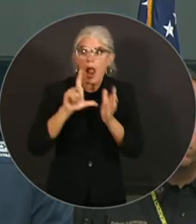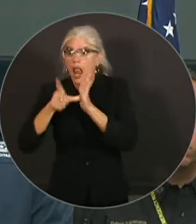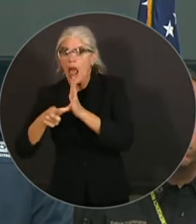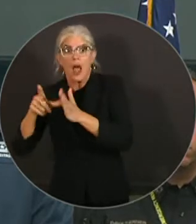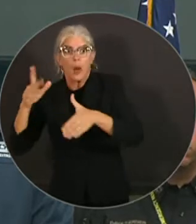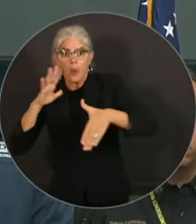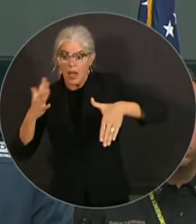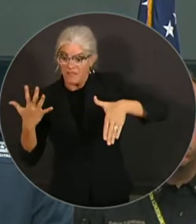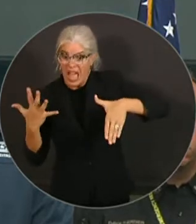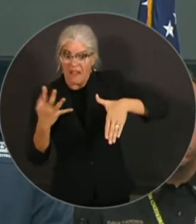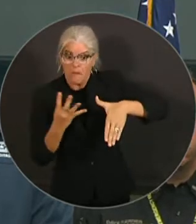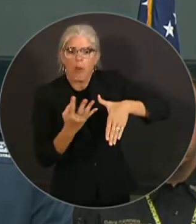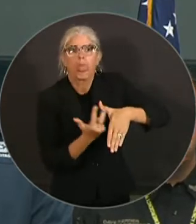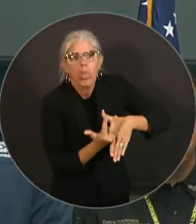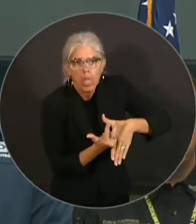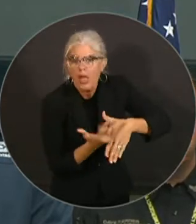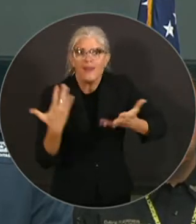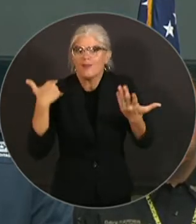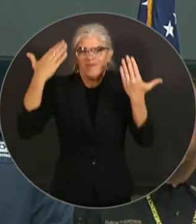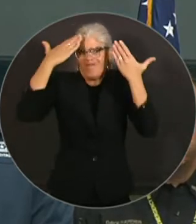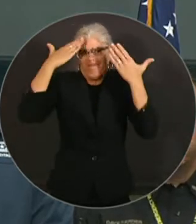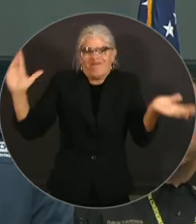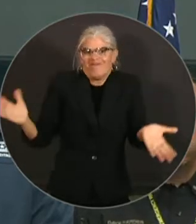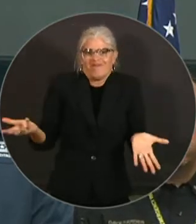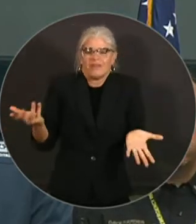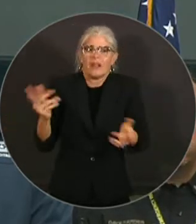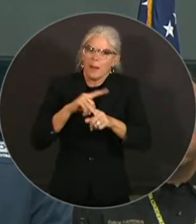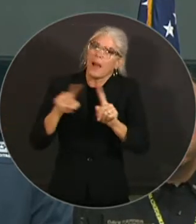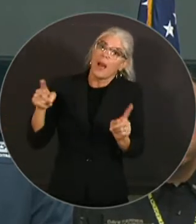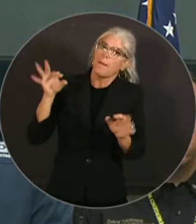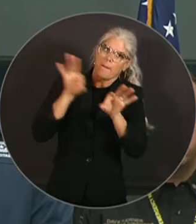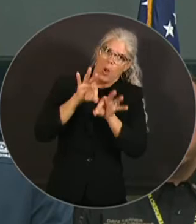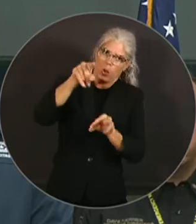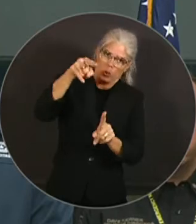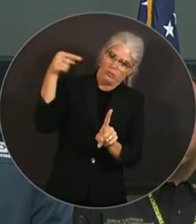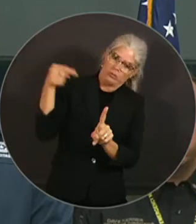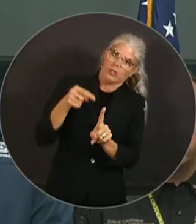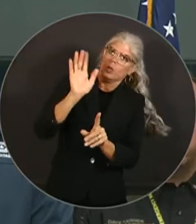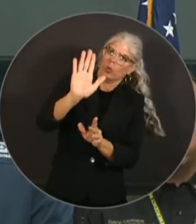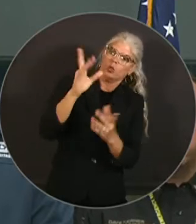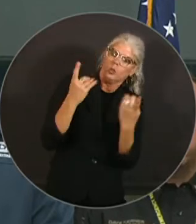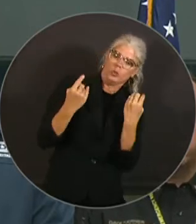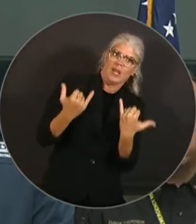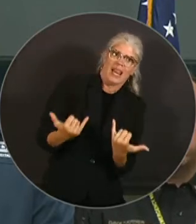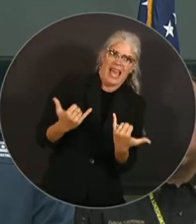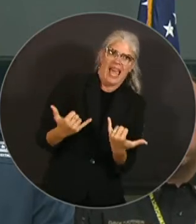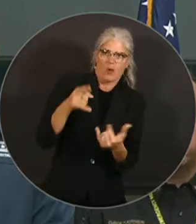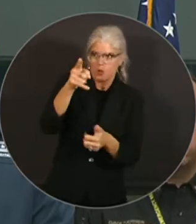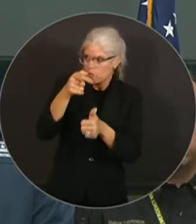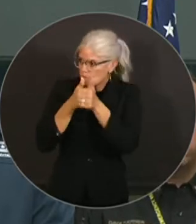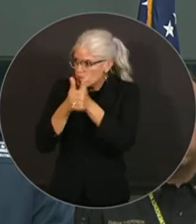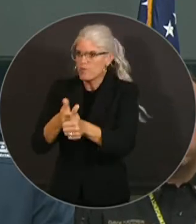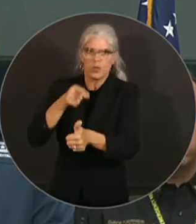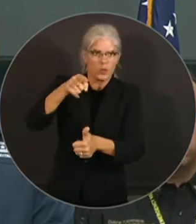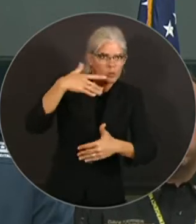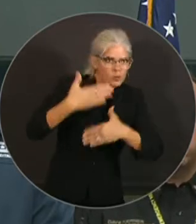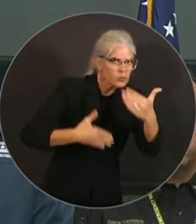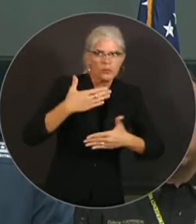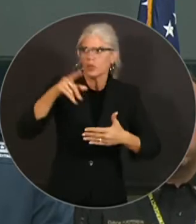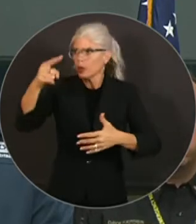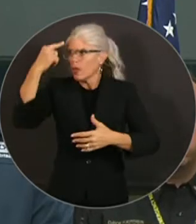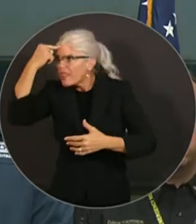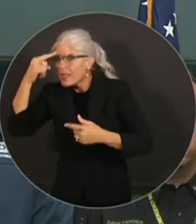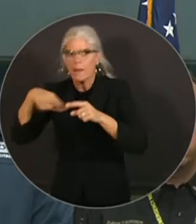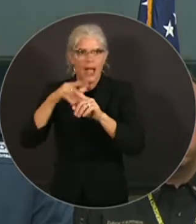and the decisions you make to protect yourself and your families. And so please execute your plan now. We'll hope and pray